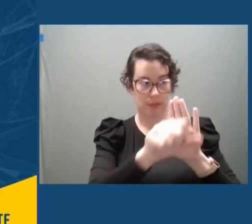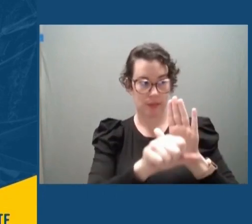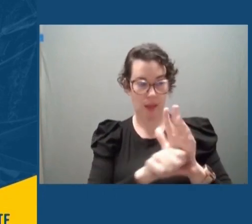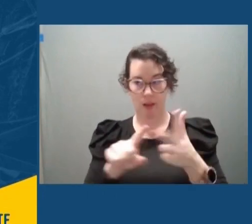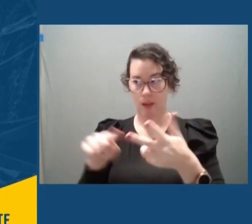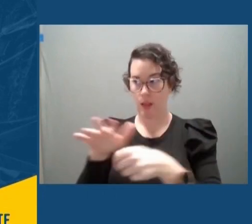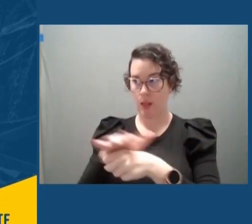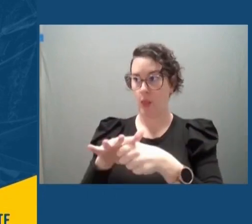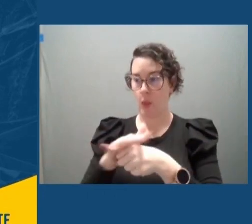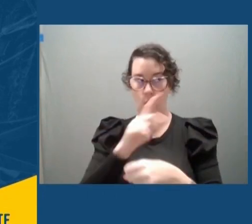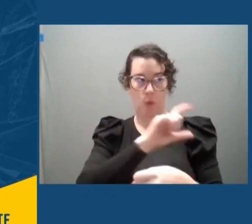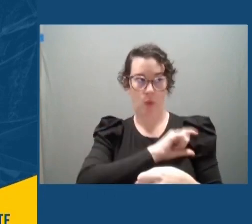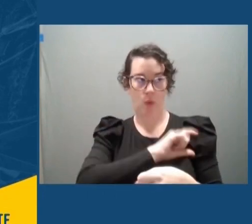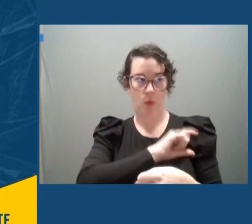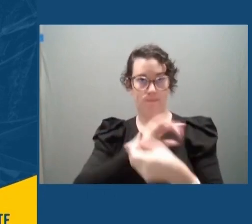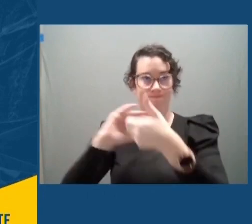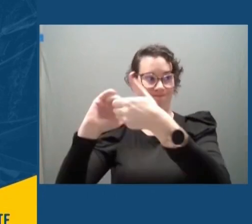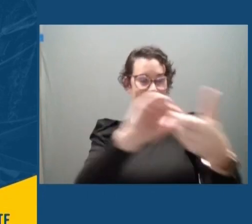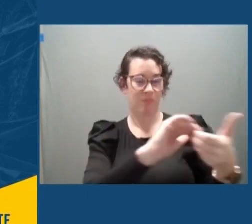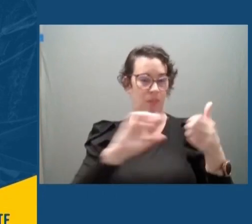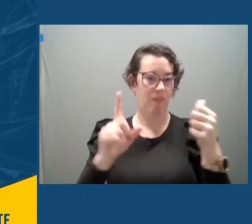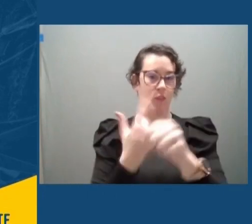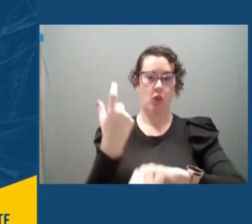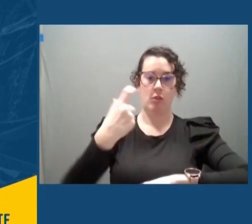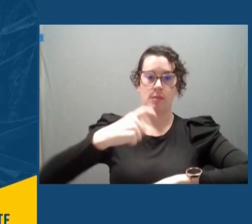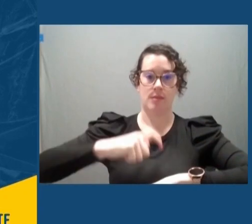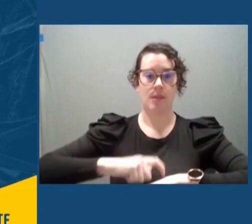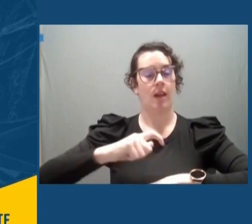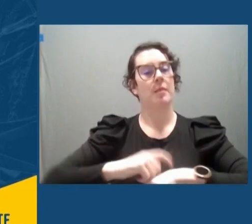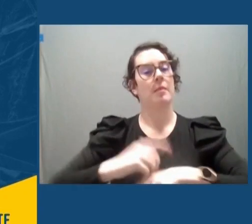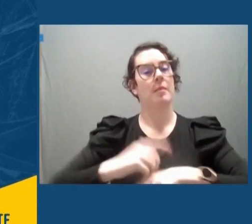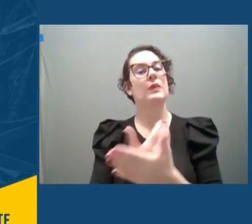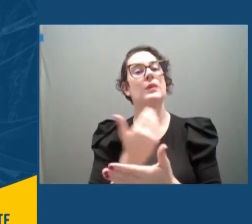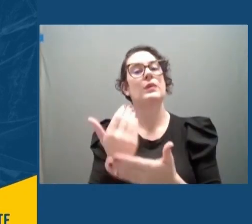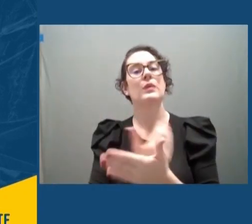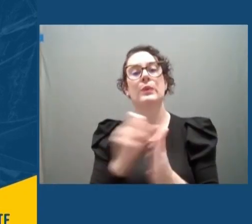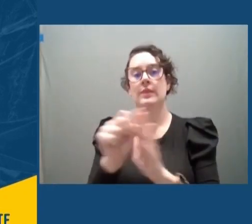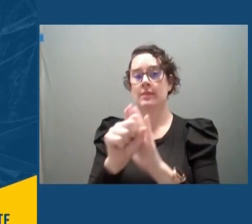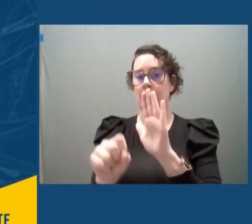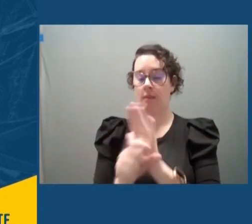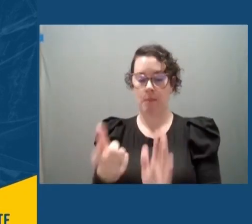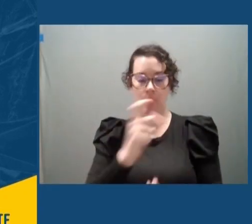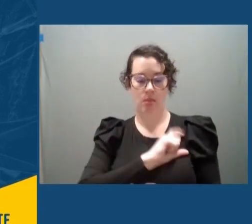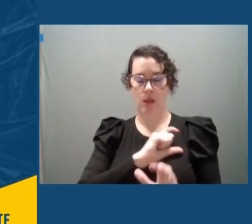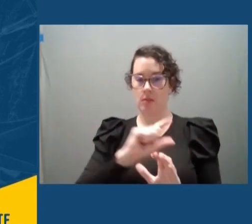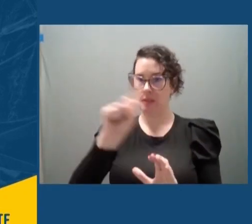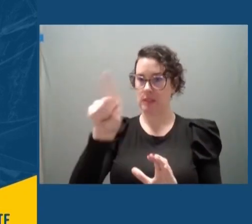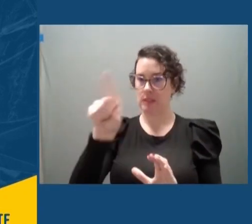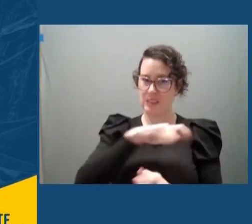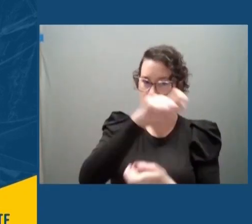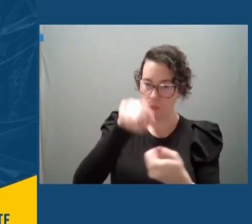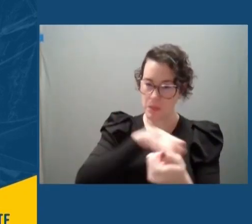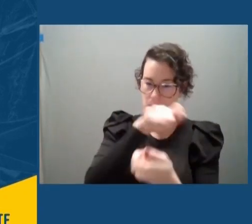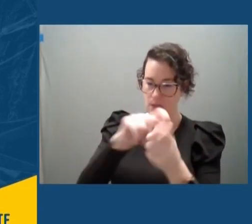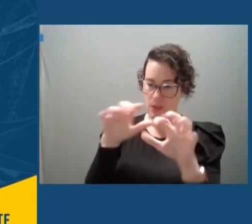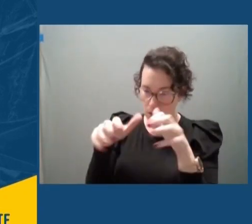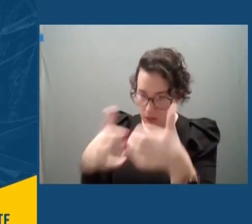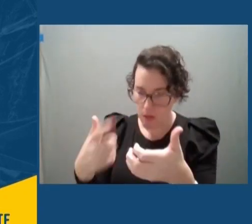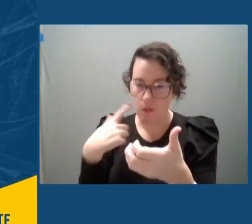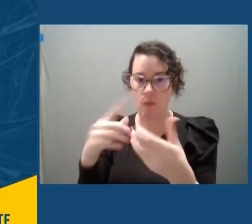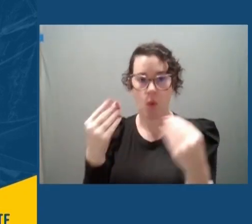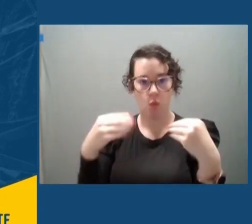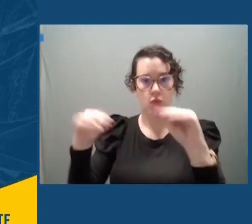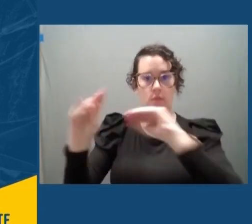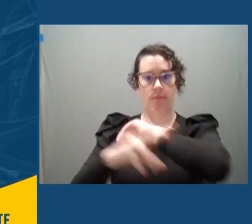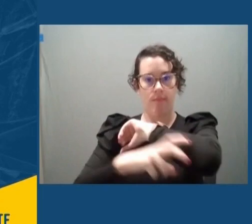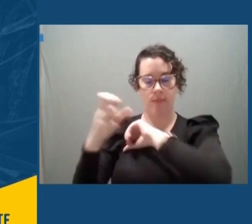law enforcement, along with a brand new state police unit to crack down on organized retail theft. As I said, we